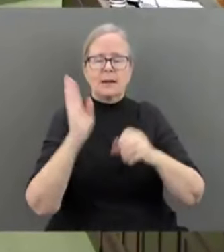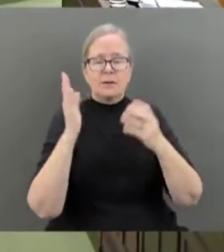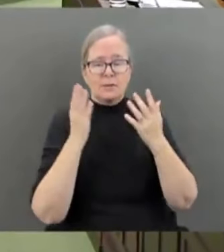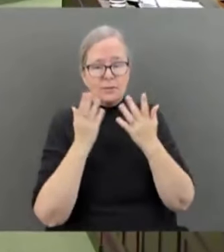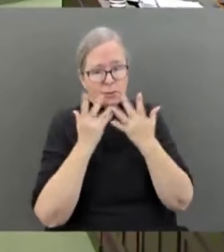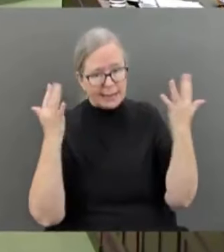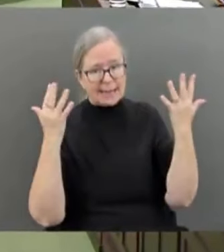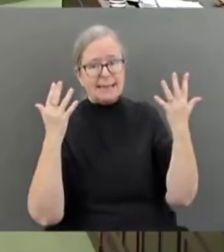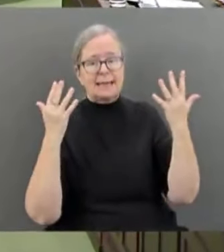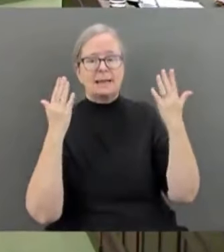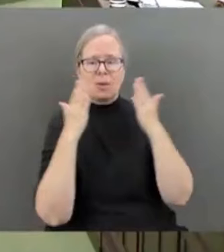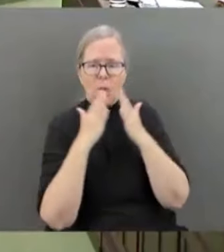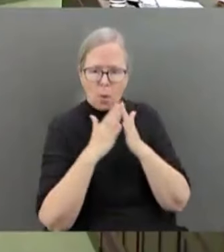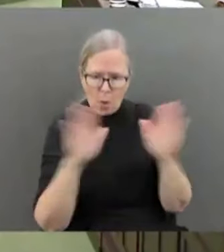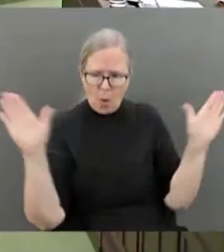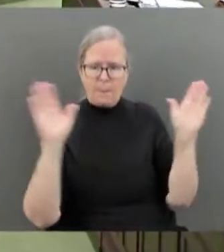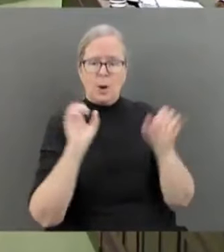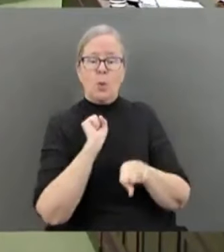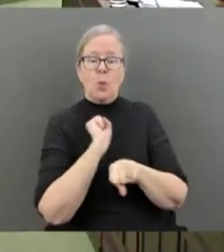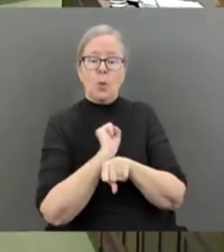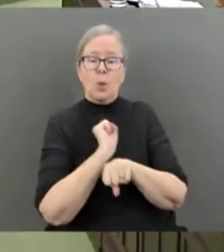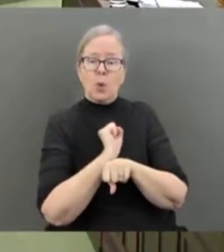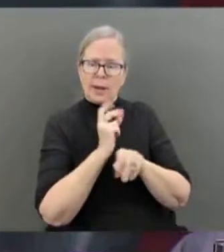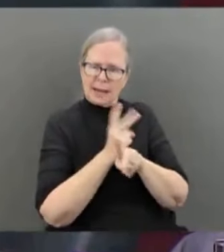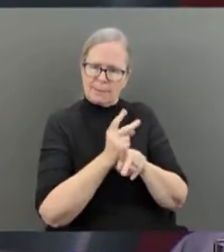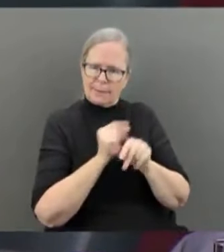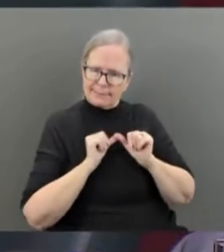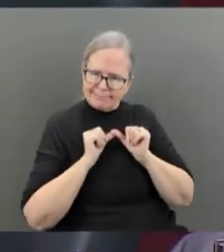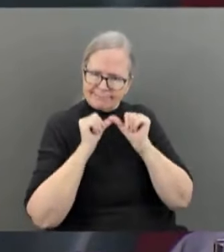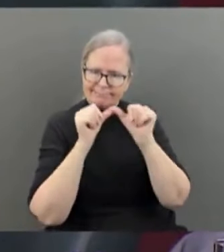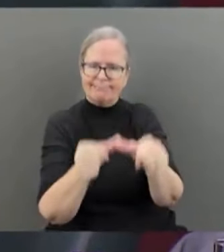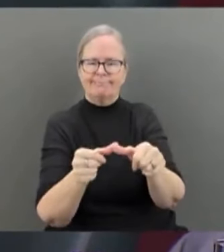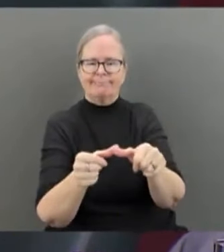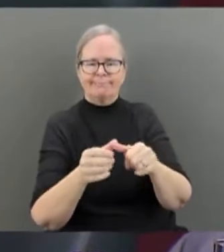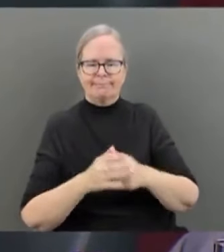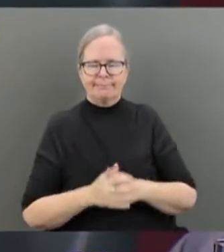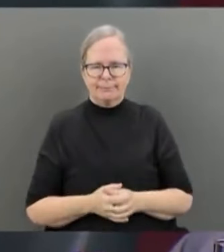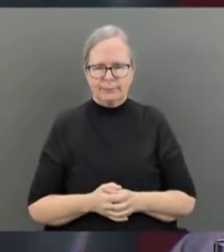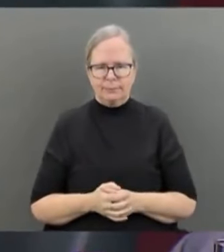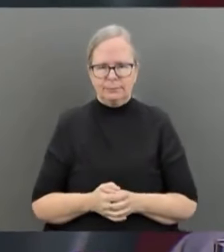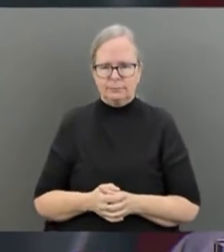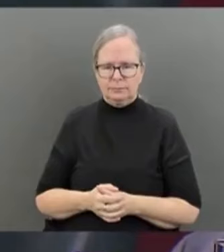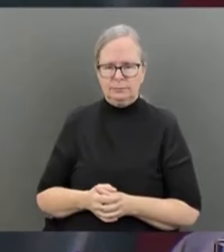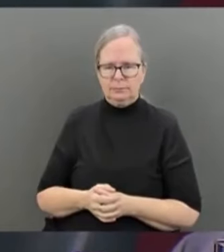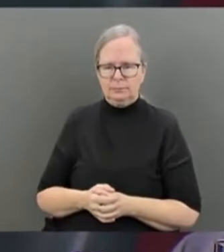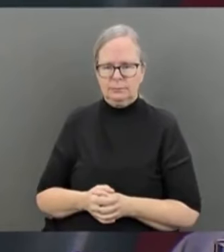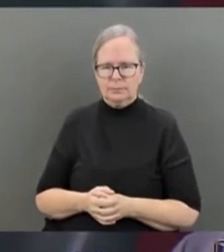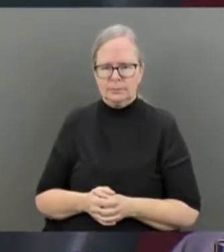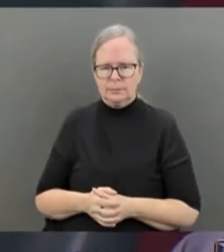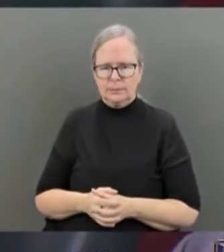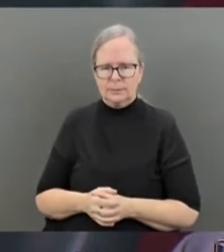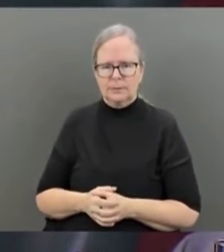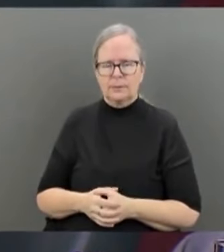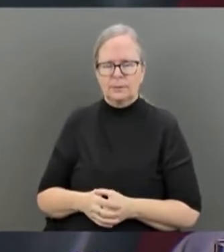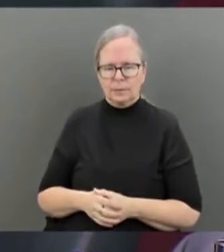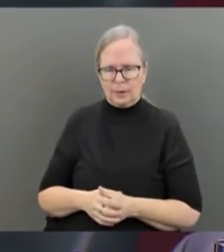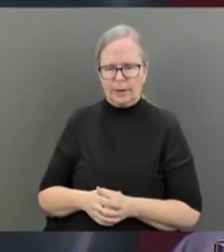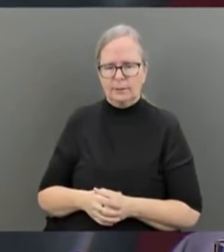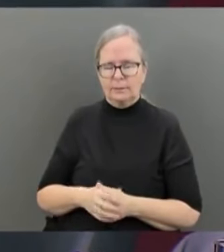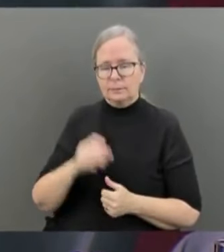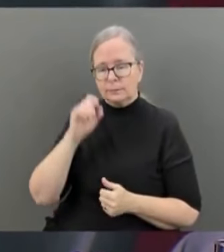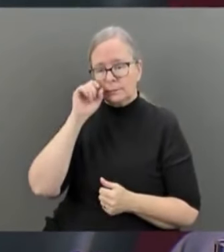Honourable Member for Calgary East. Thank you, Mr. Speaker, and thank you, Minister. Given the continued persistent issues with the